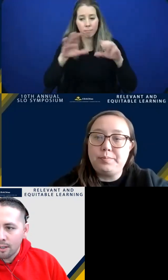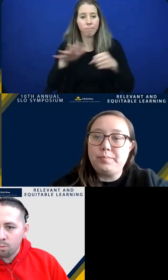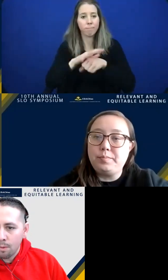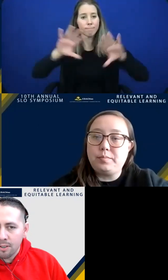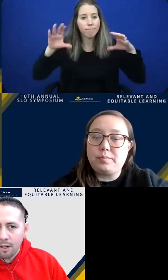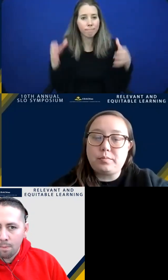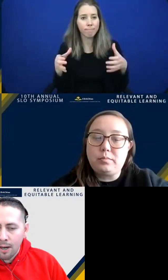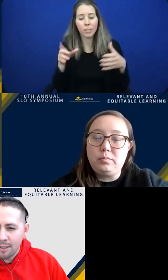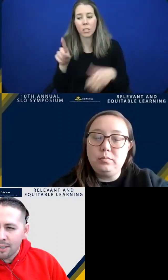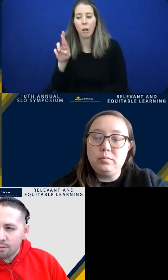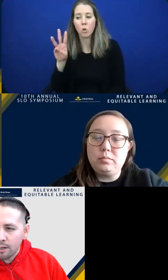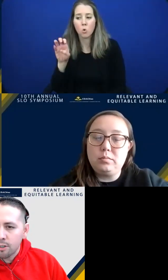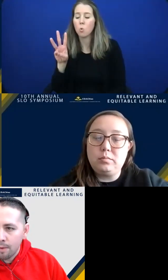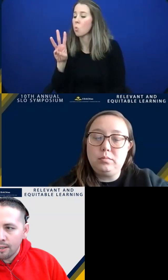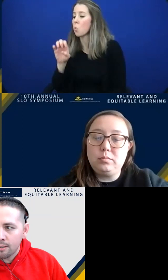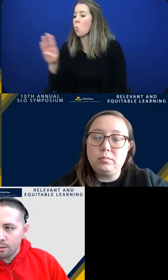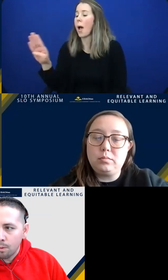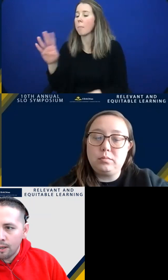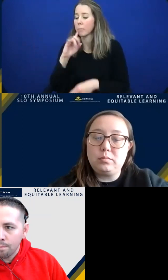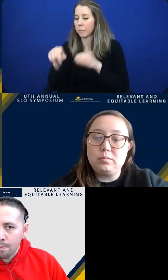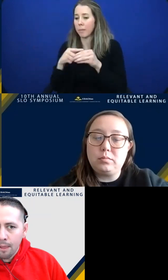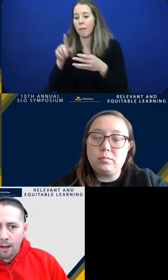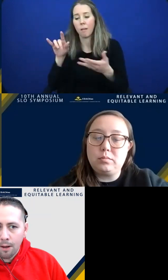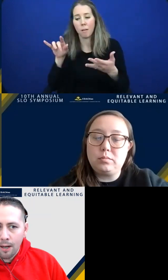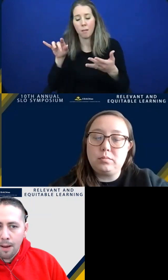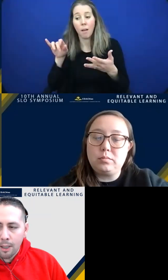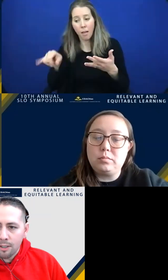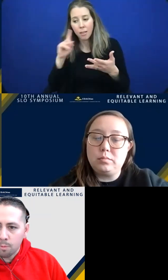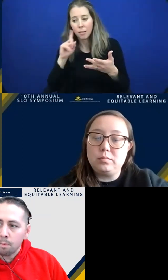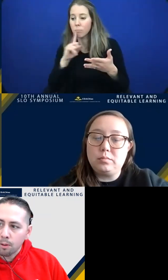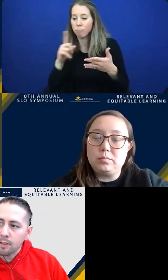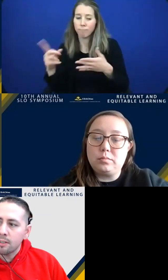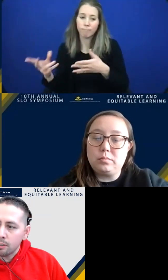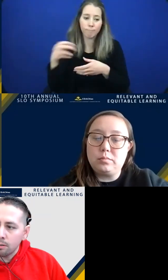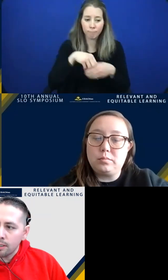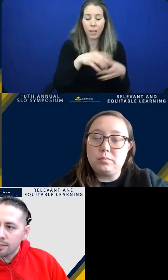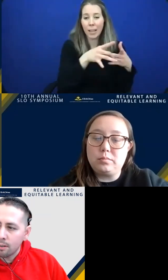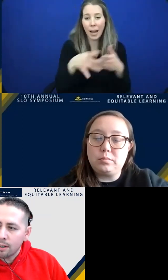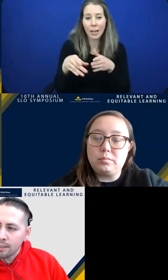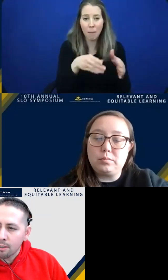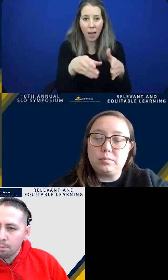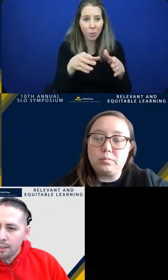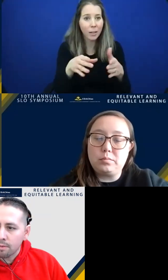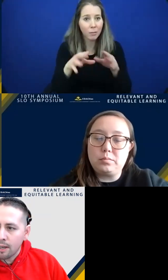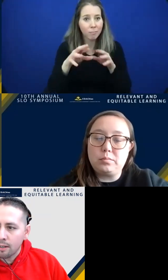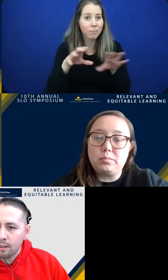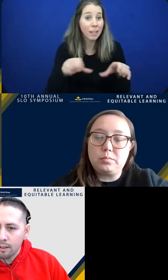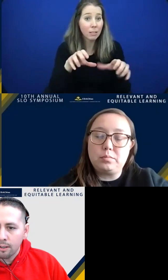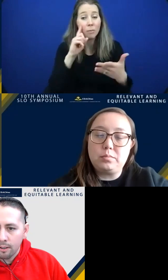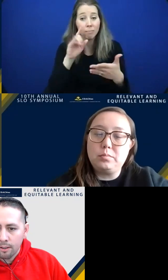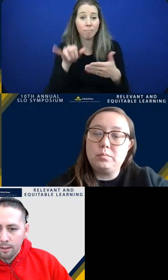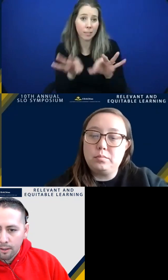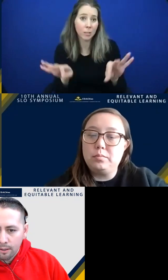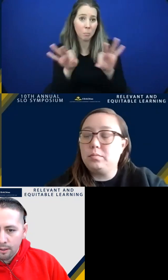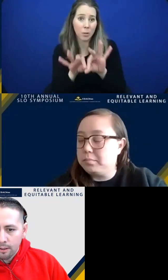comment that Dr. Webb was talking about, I think that's very germane to what Guided Pathways is purported to do. And so I think there's a place for that.